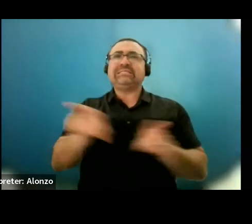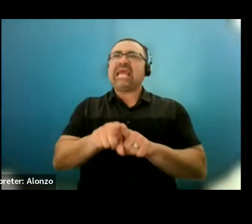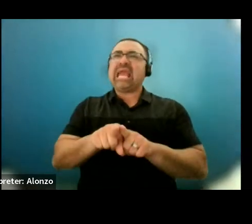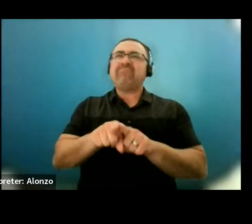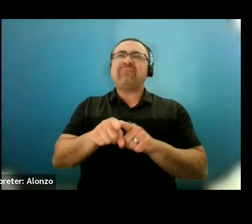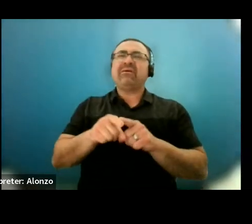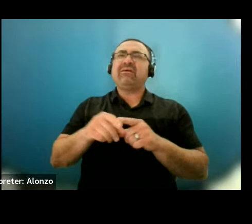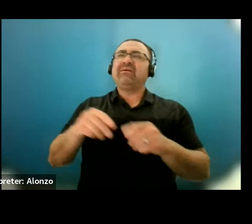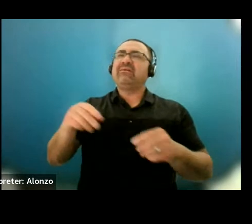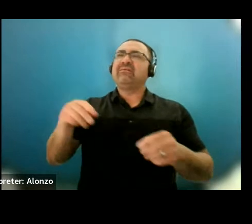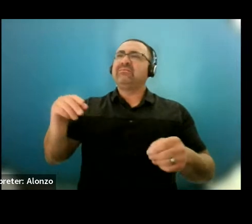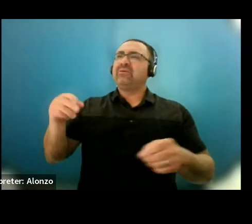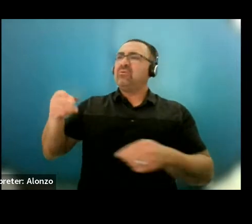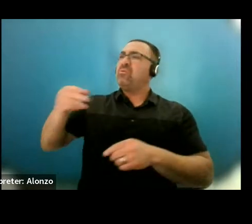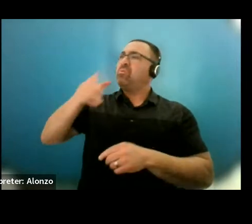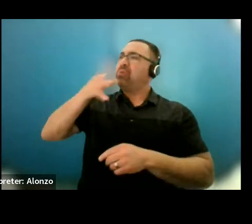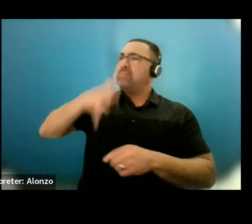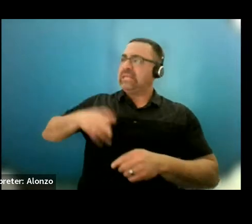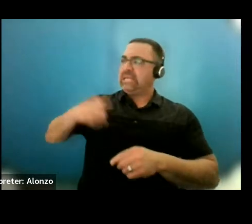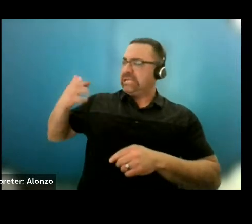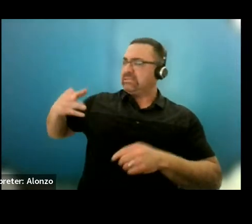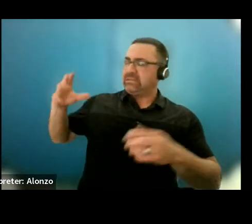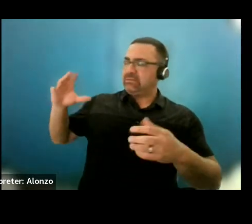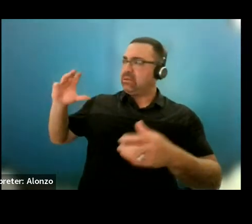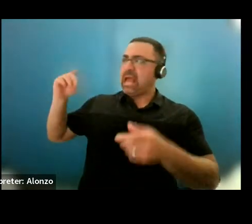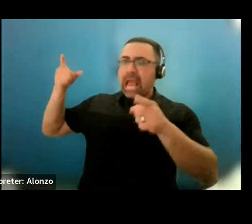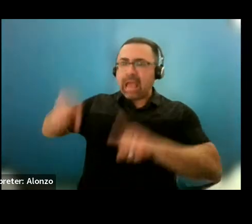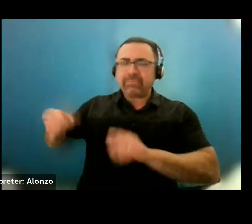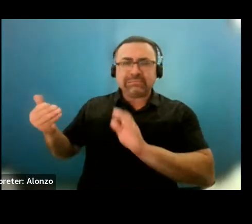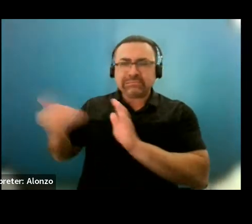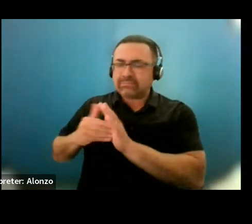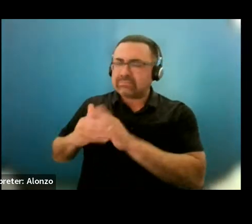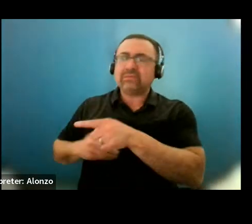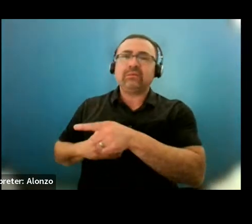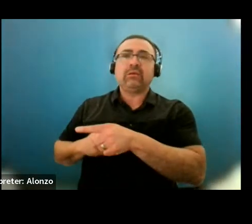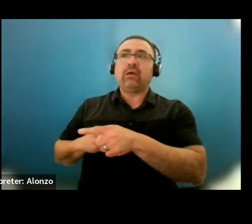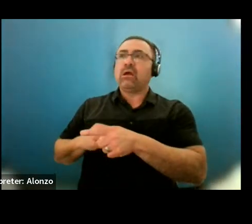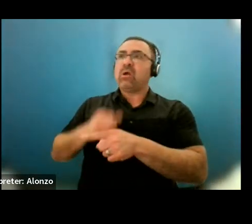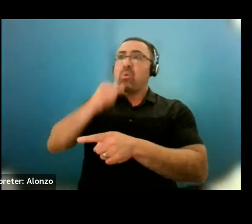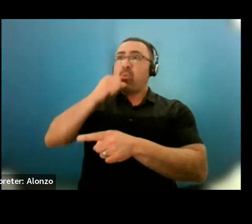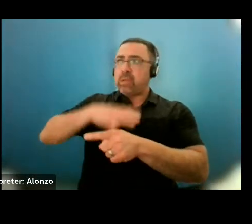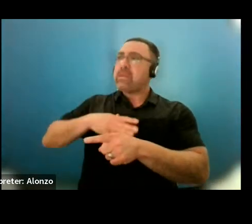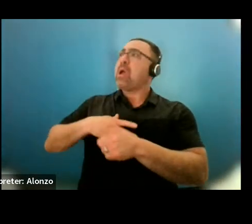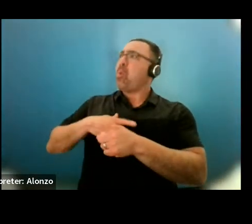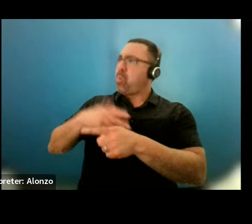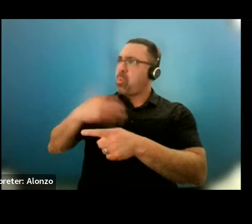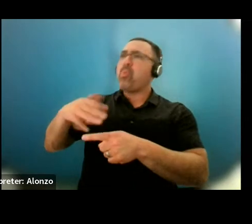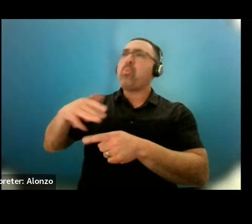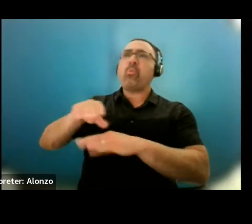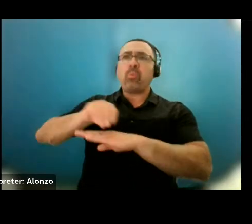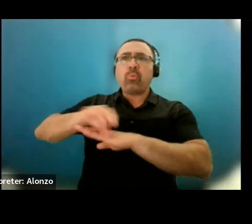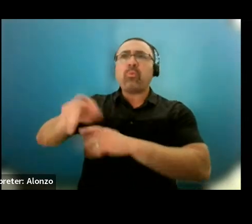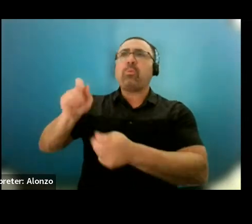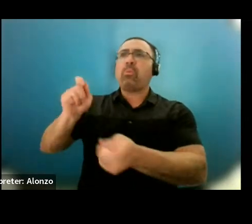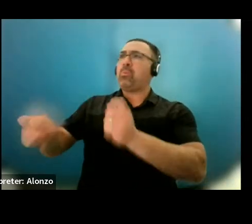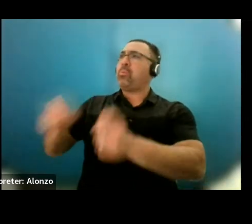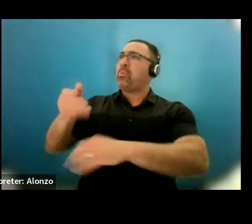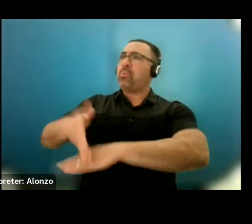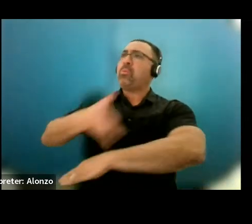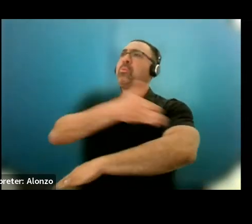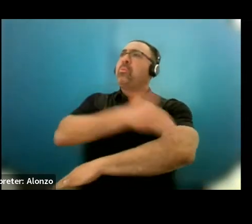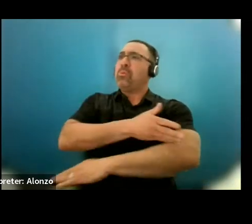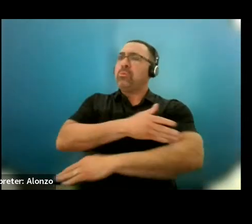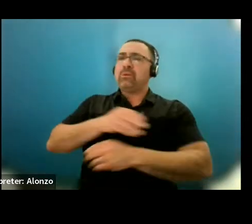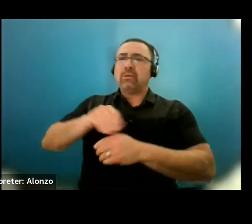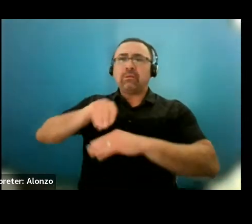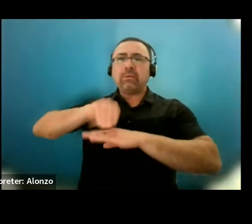history around women's history, where we're talking about, hey, look at all these women who made a difference, around the influences of people of